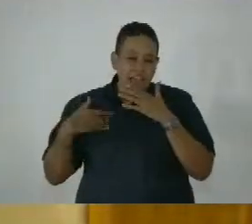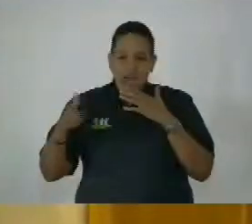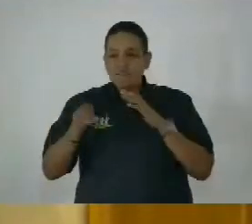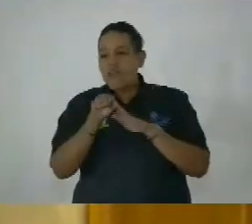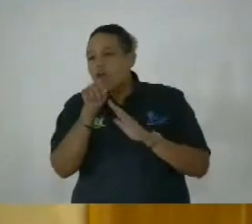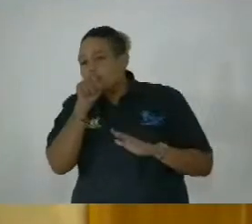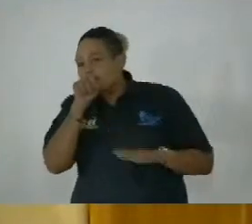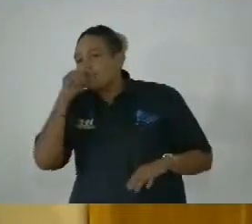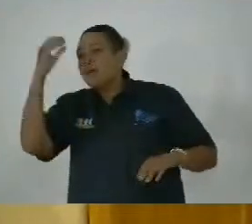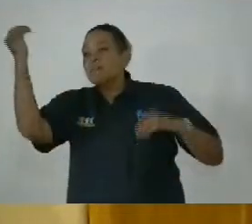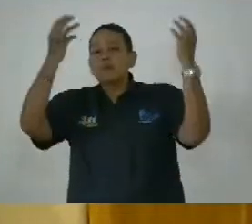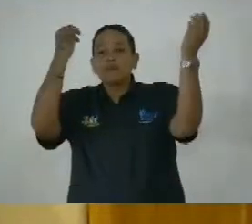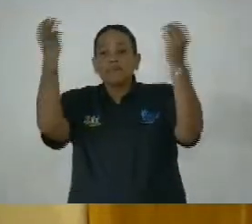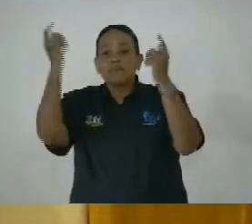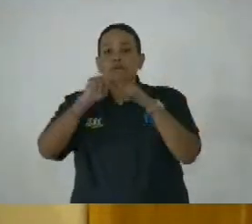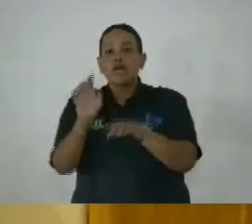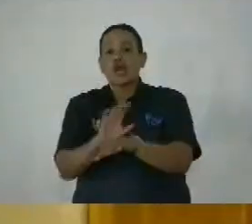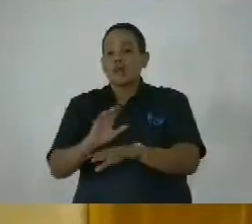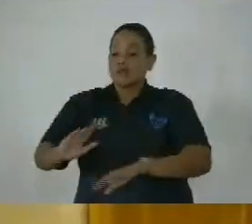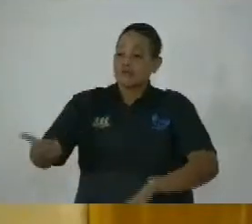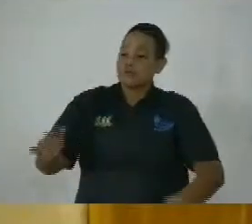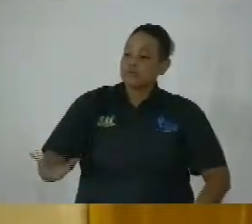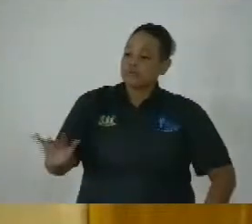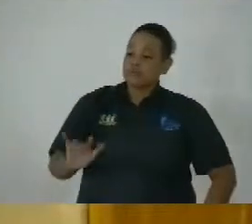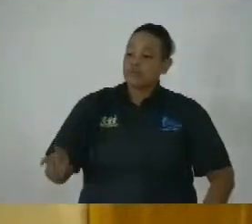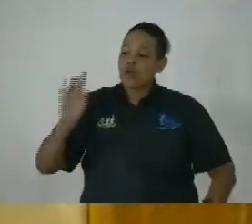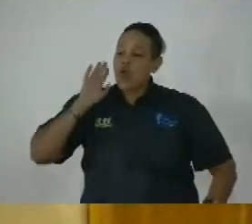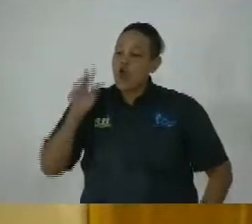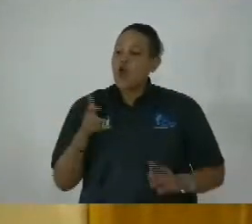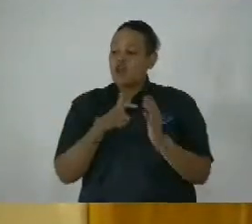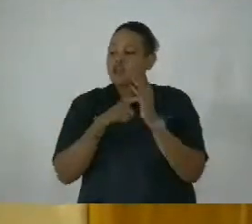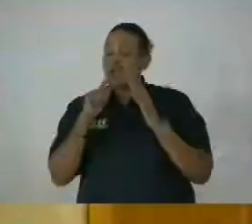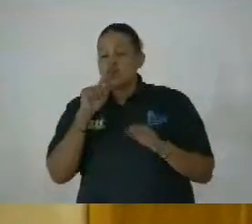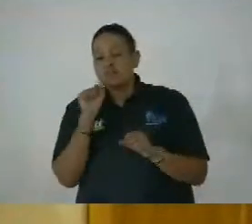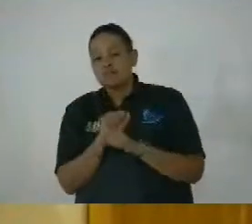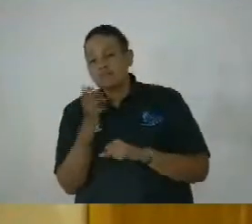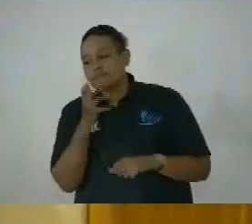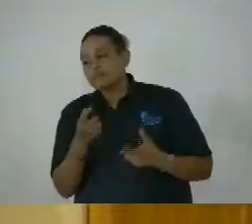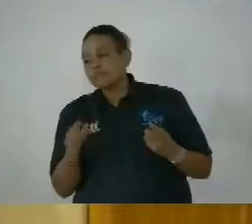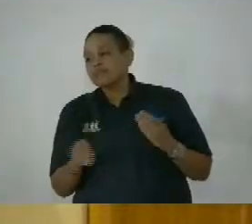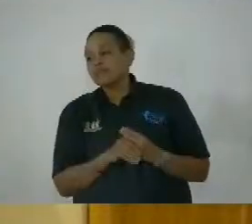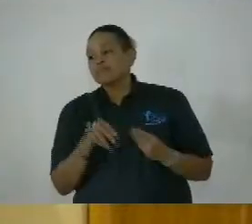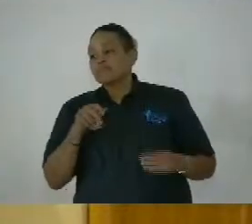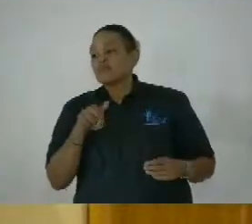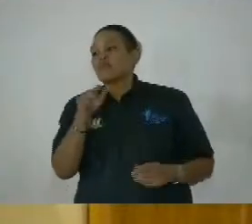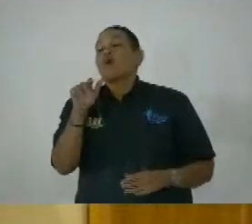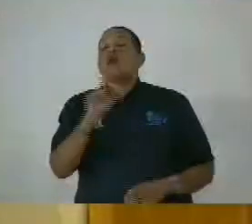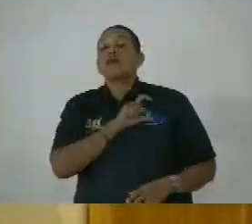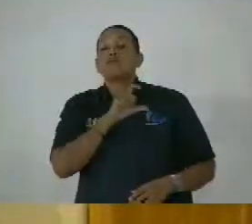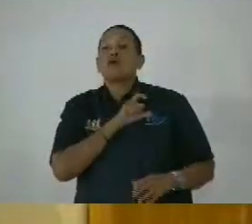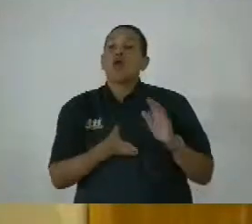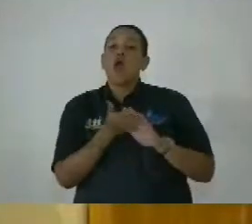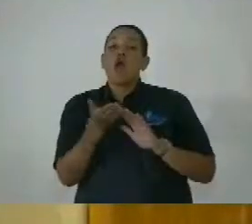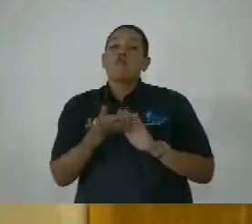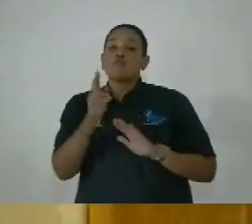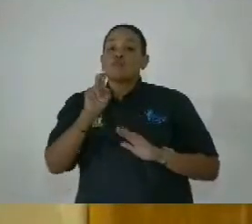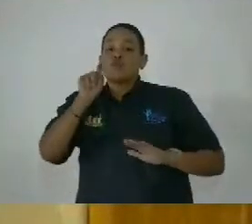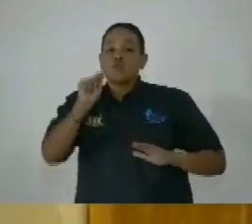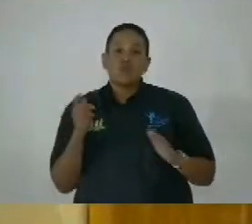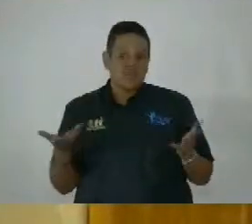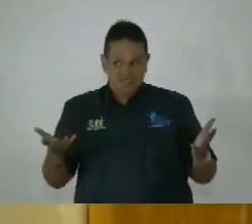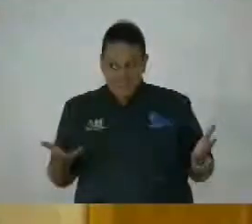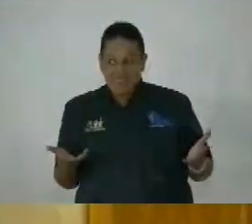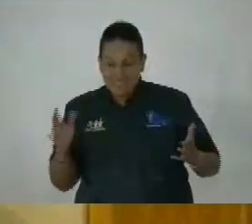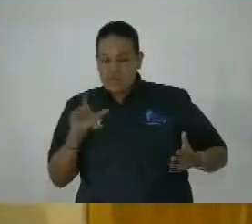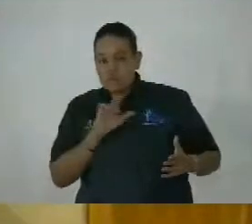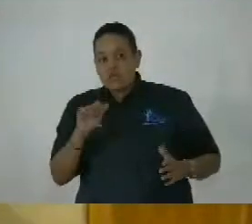cameras, sirens, computer console, all that is required to come. This is a walking police operational unit that the police